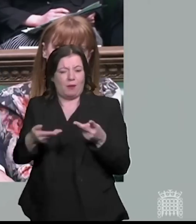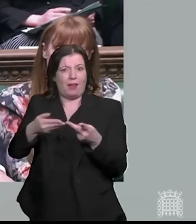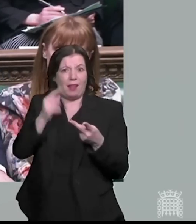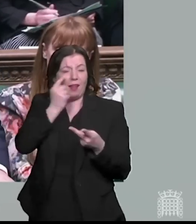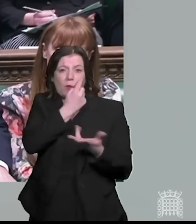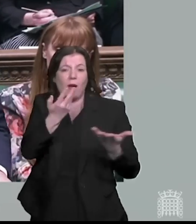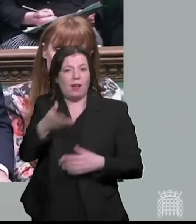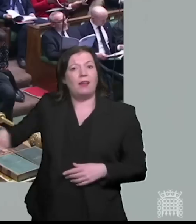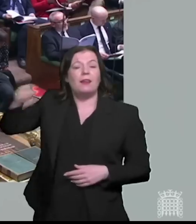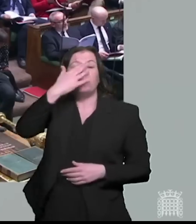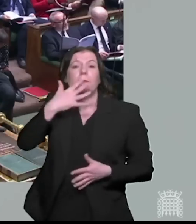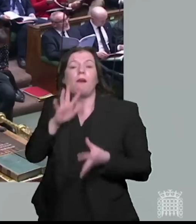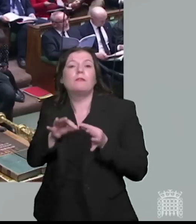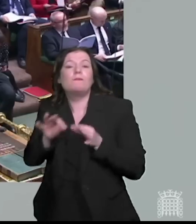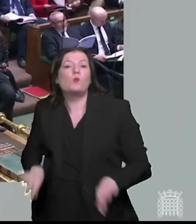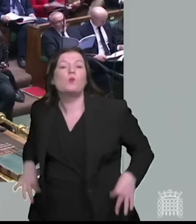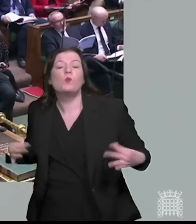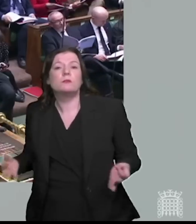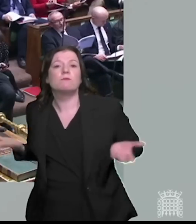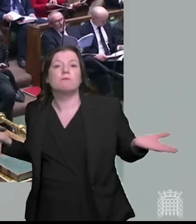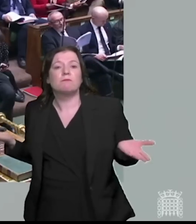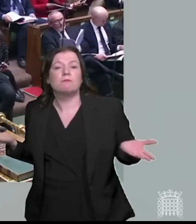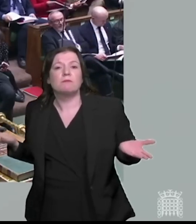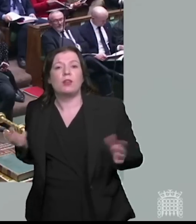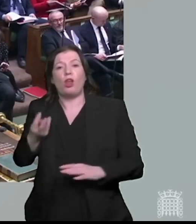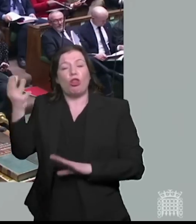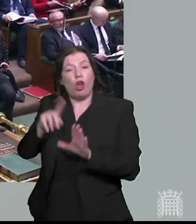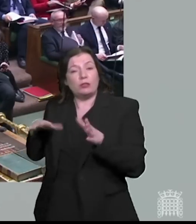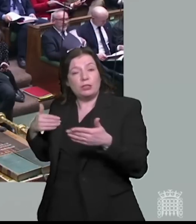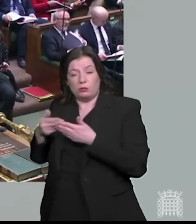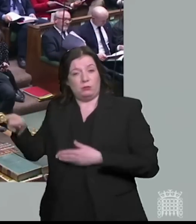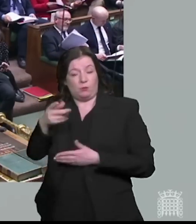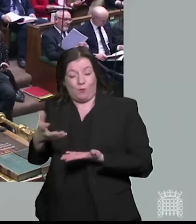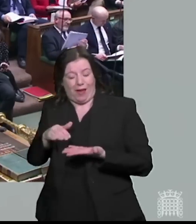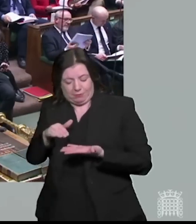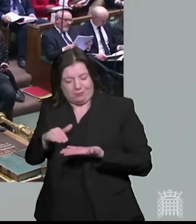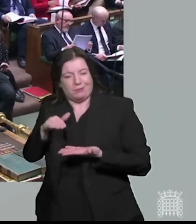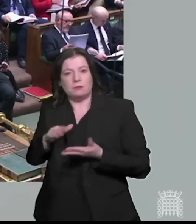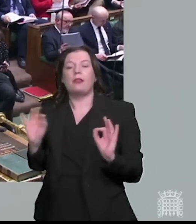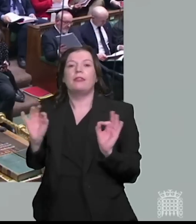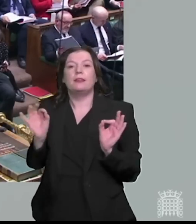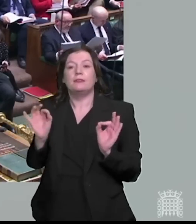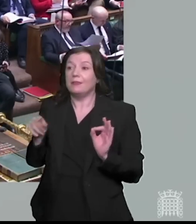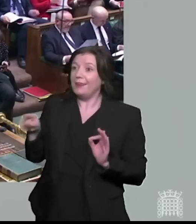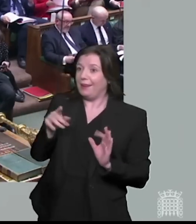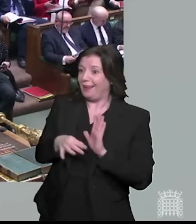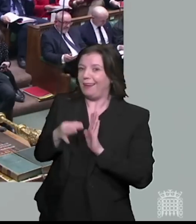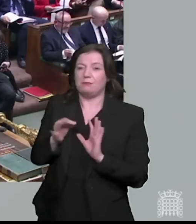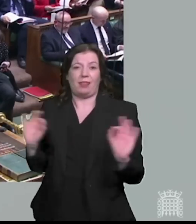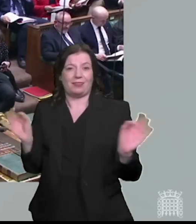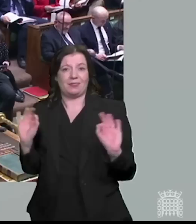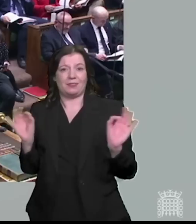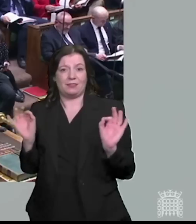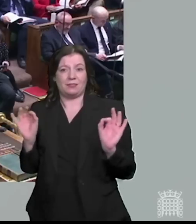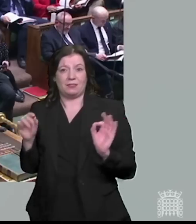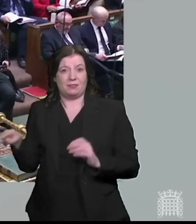right across the country. 13 years without wage growth. 13 years no better off. 13